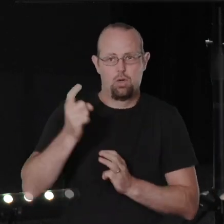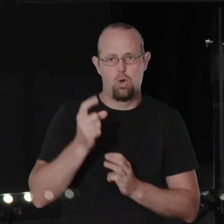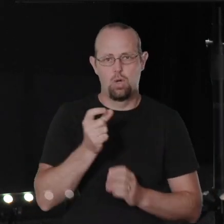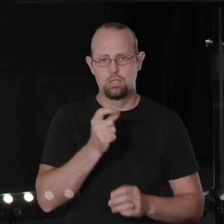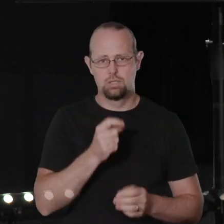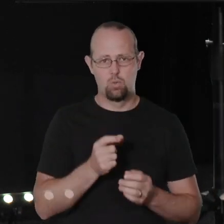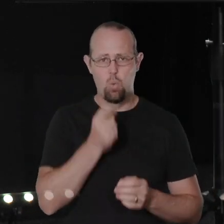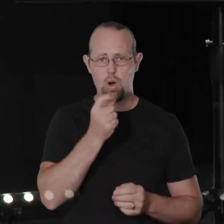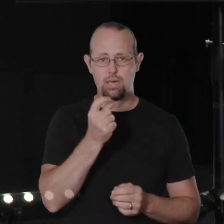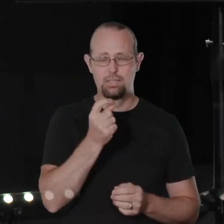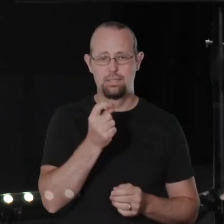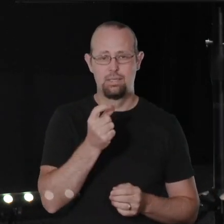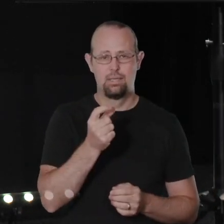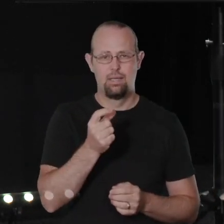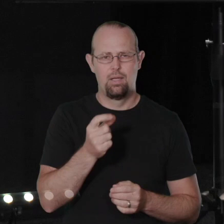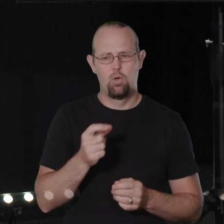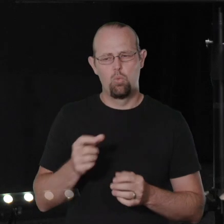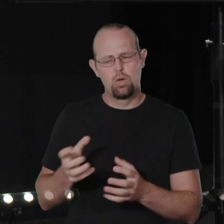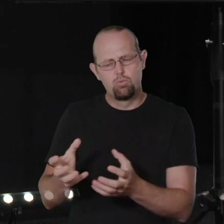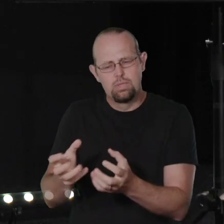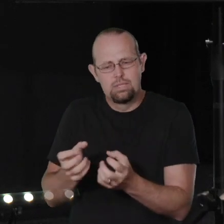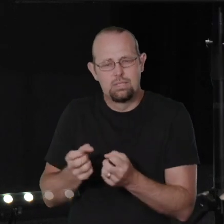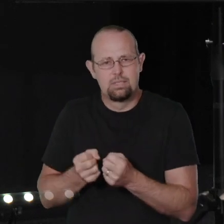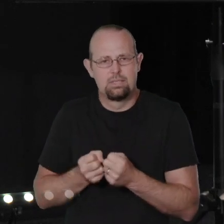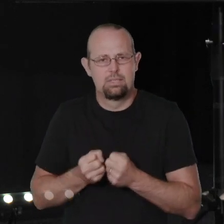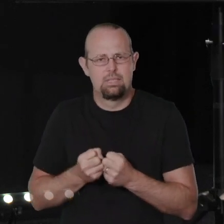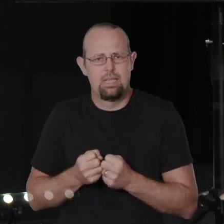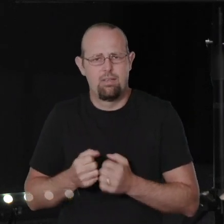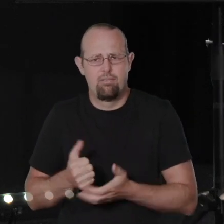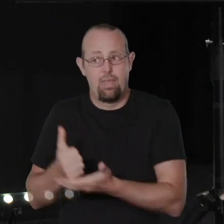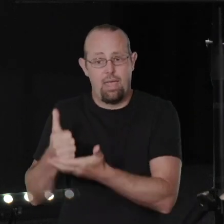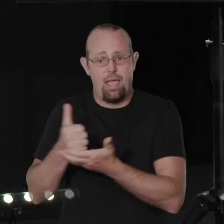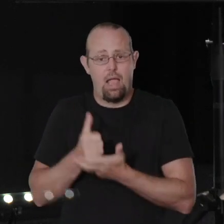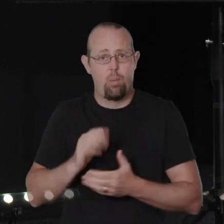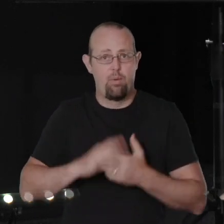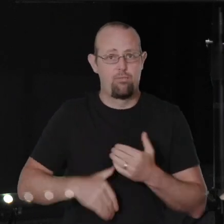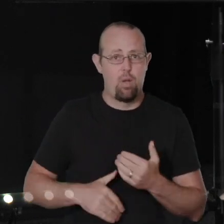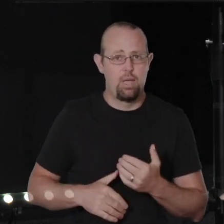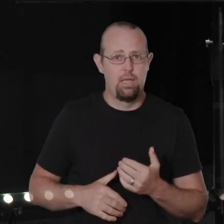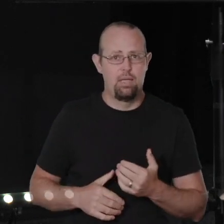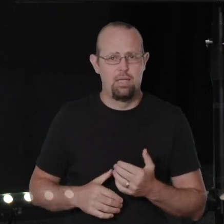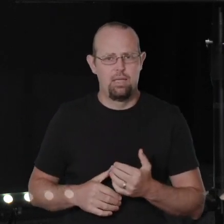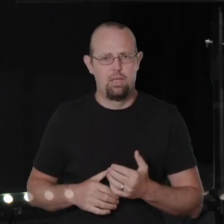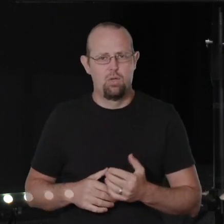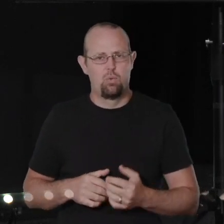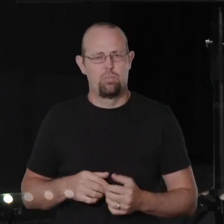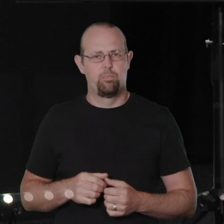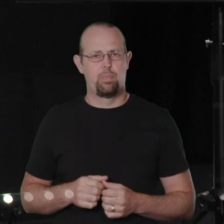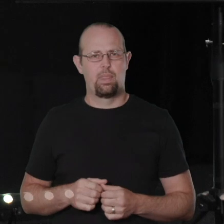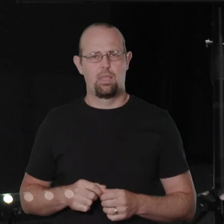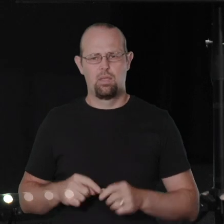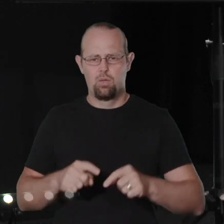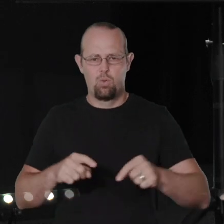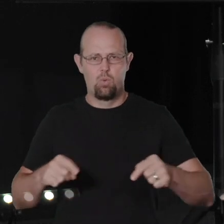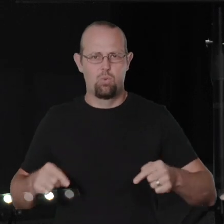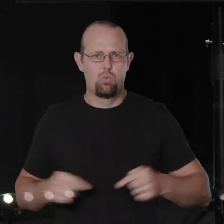of our minds so often. Painful memories, past hurts, recurring issues, guilt about actions